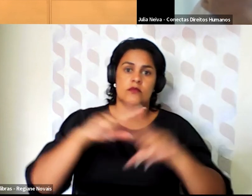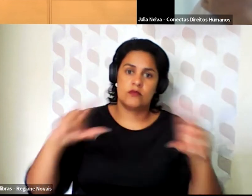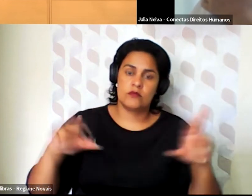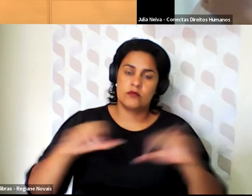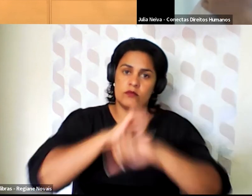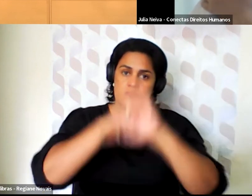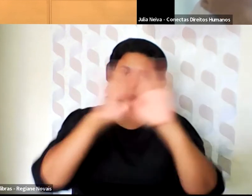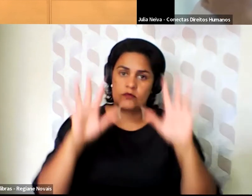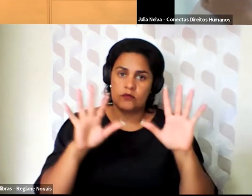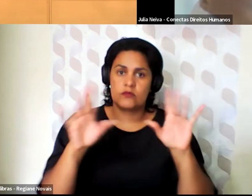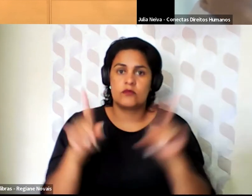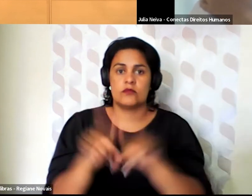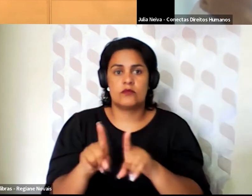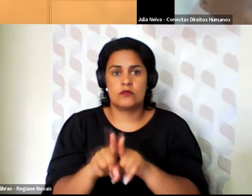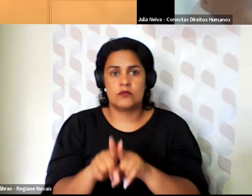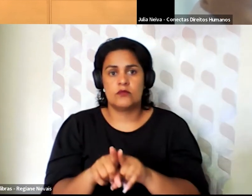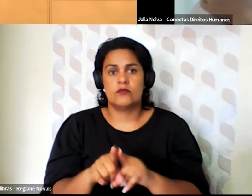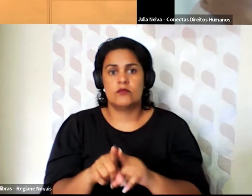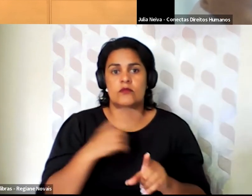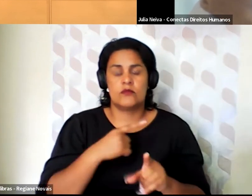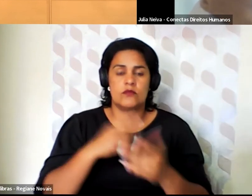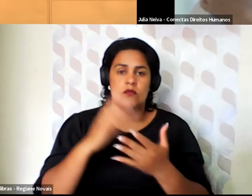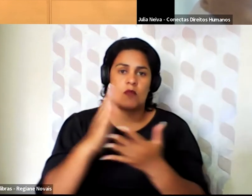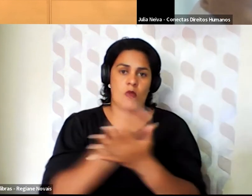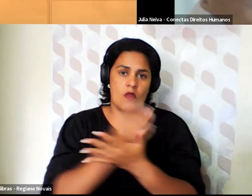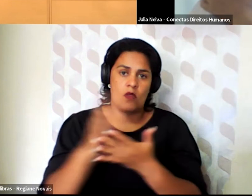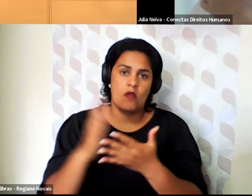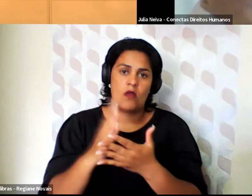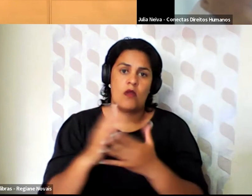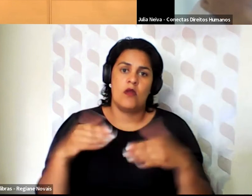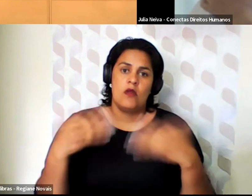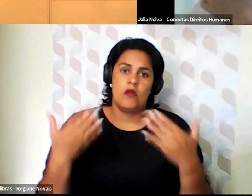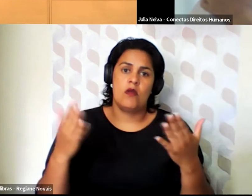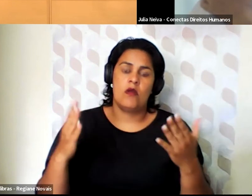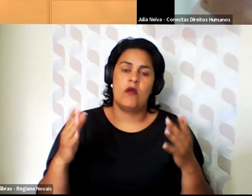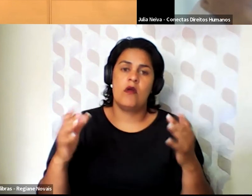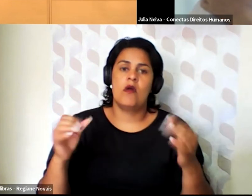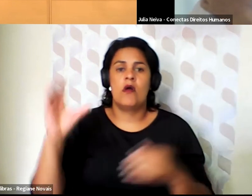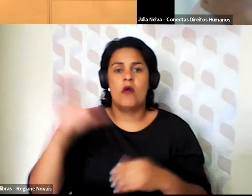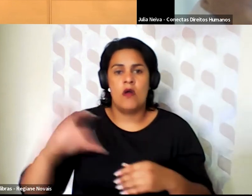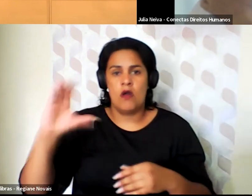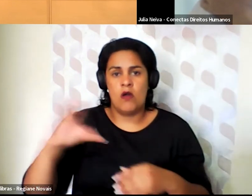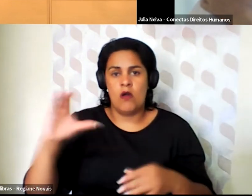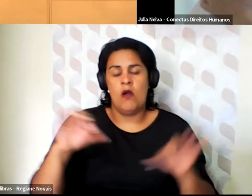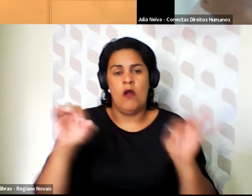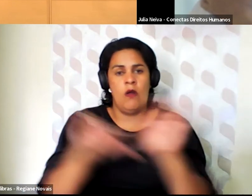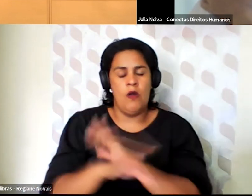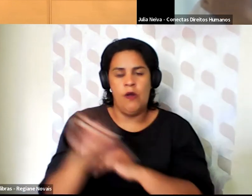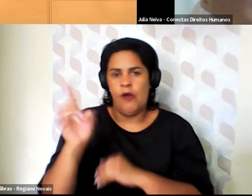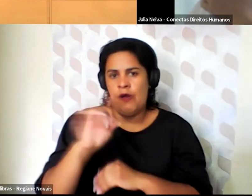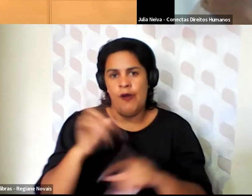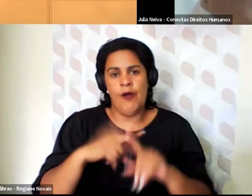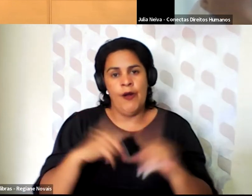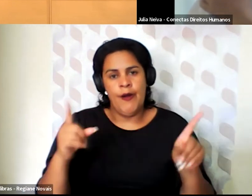yet been solved, so there is a post-accession monitoring. But I think the OECD is or the